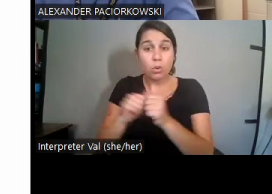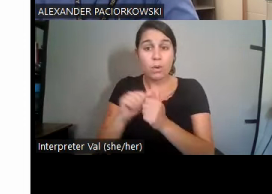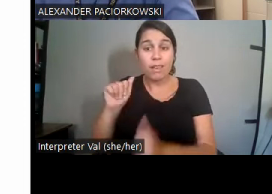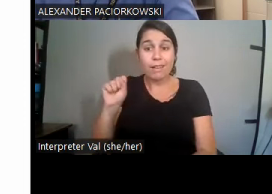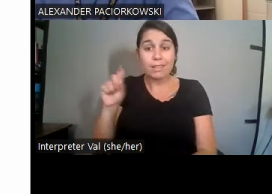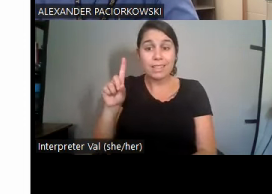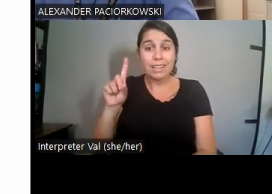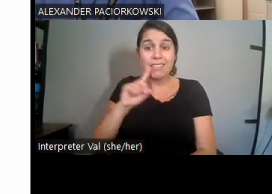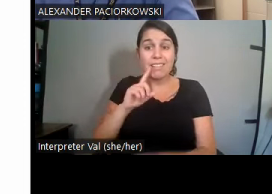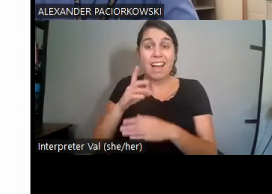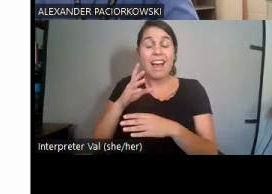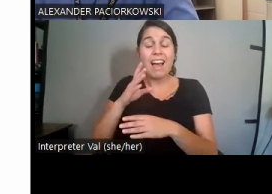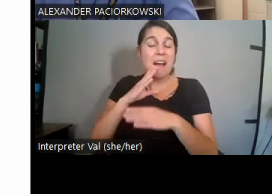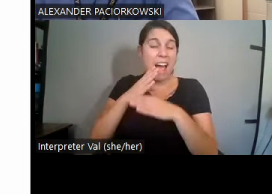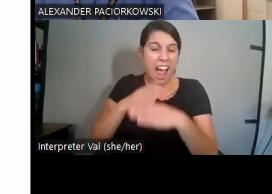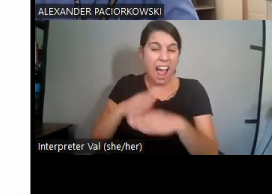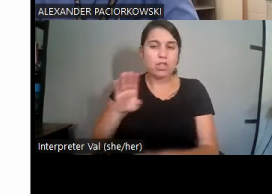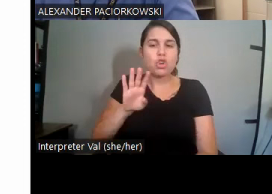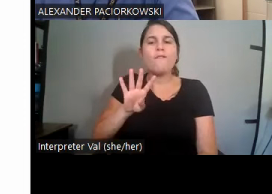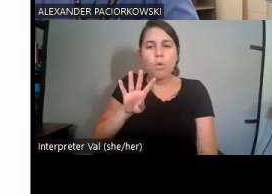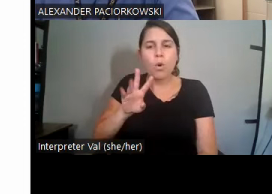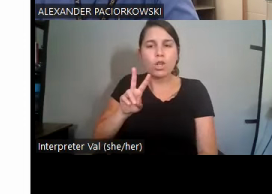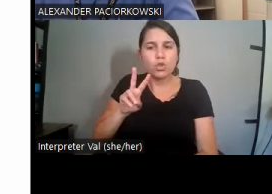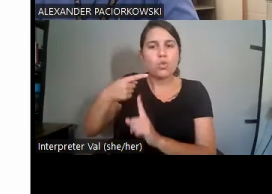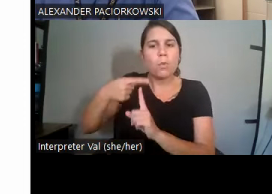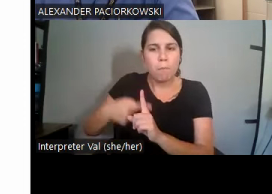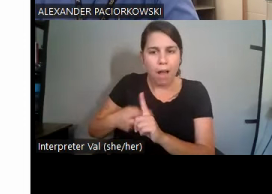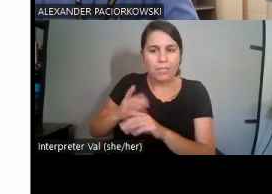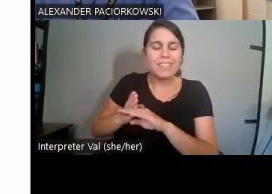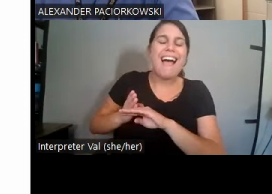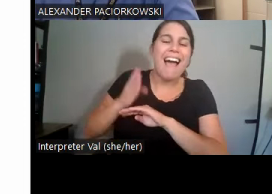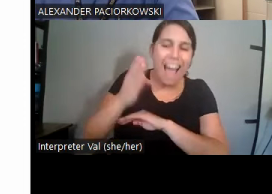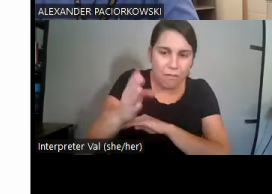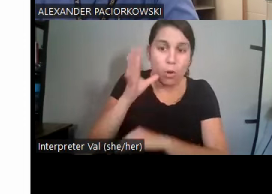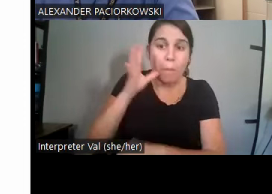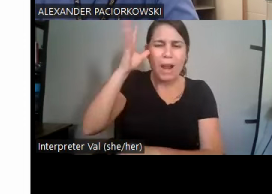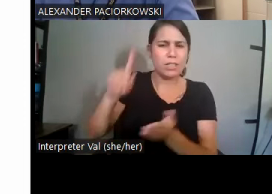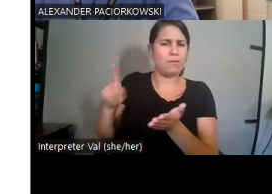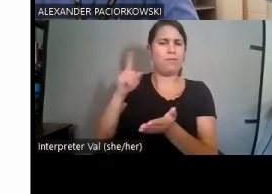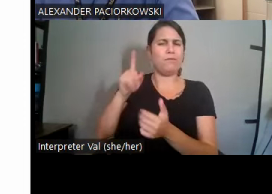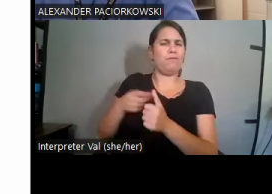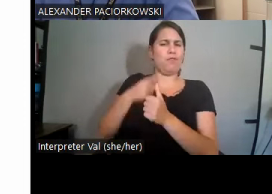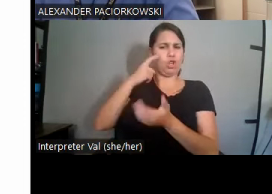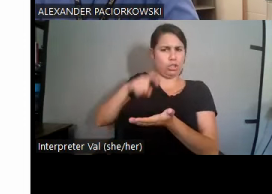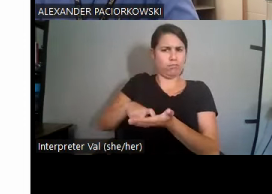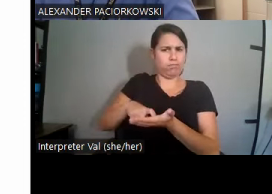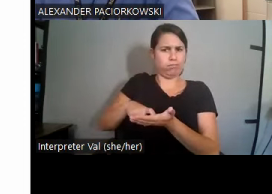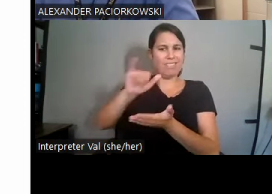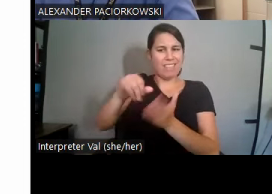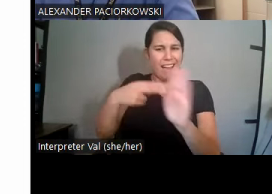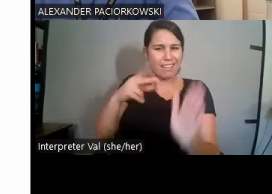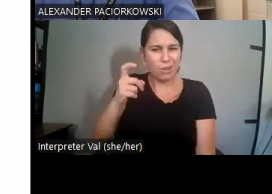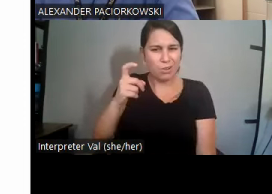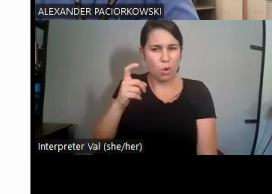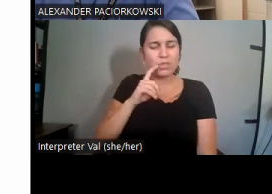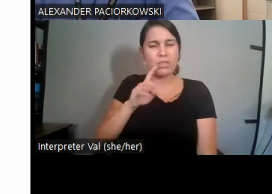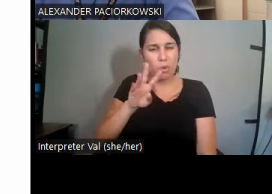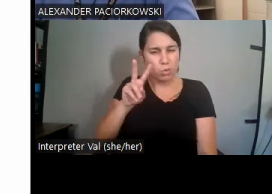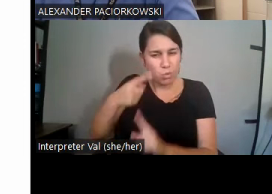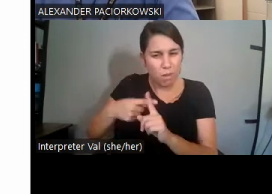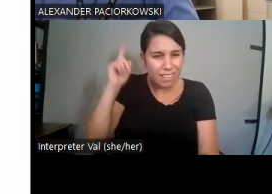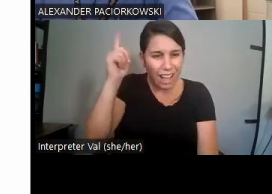of 42 months after their parents first reported concerns about their development. Similarly, another